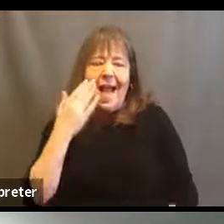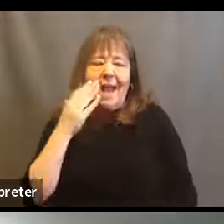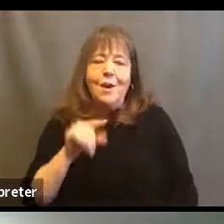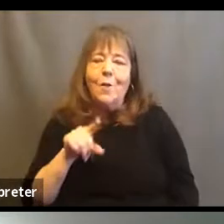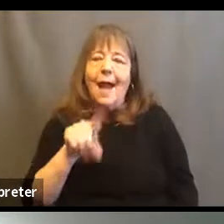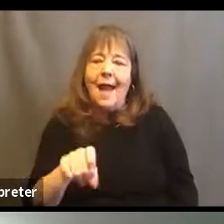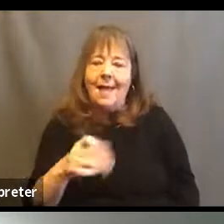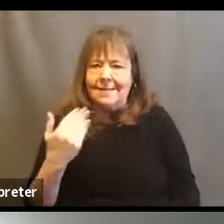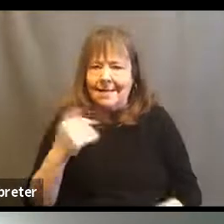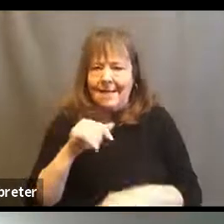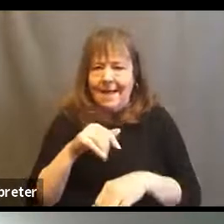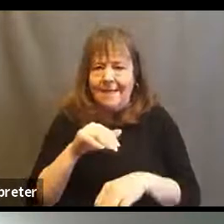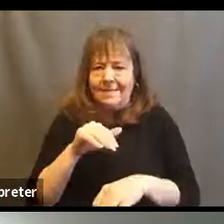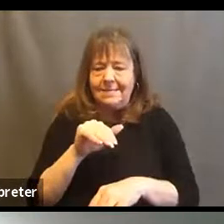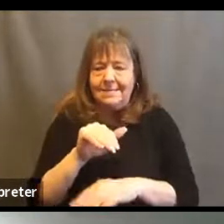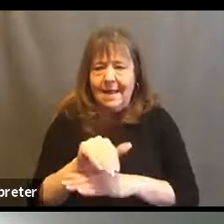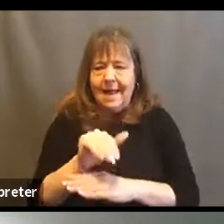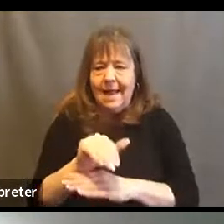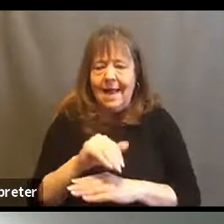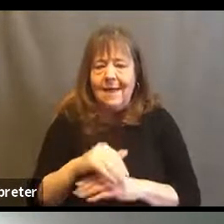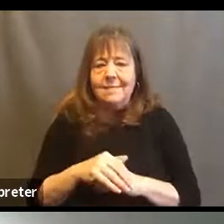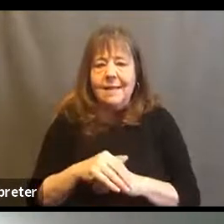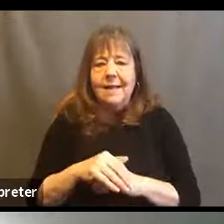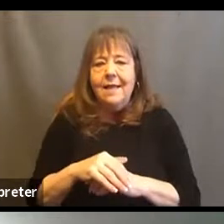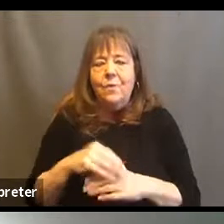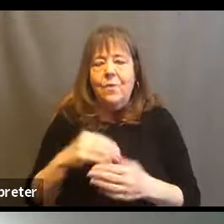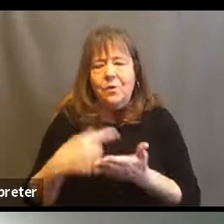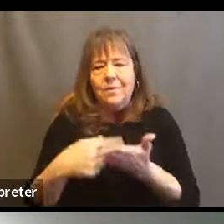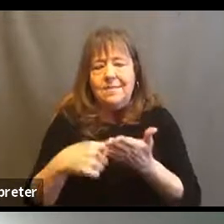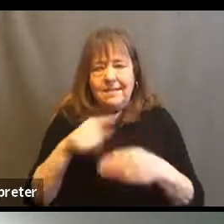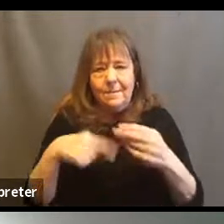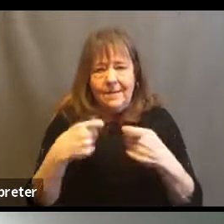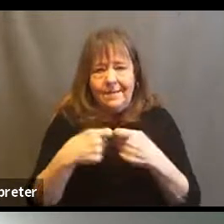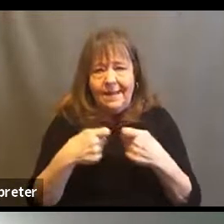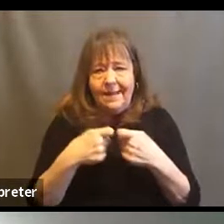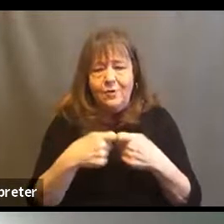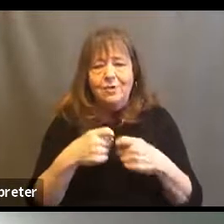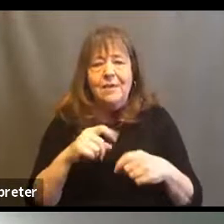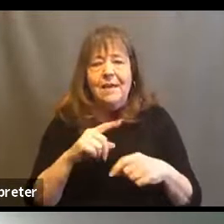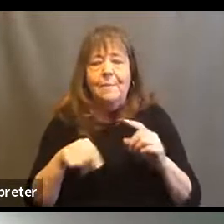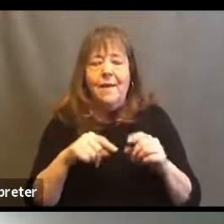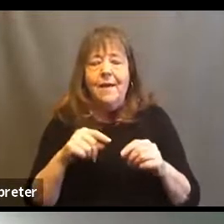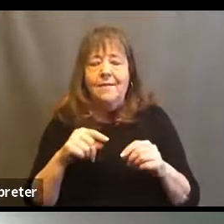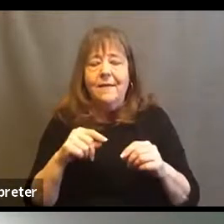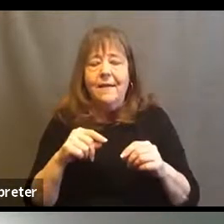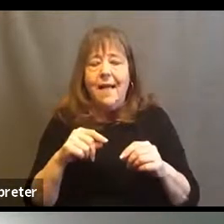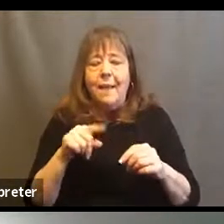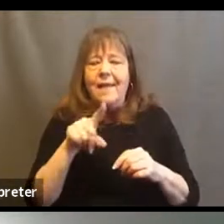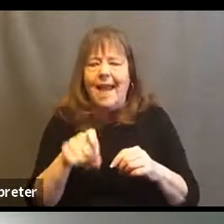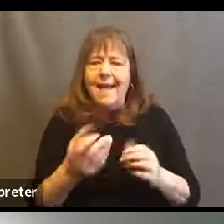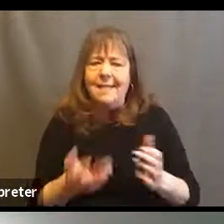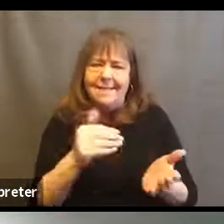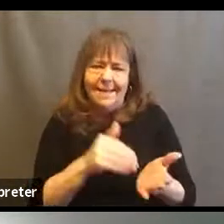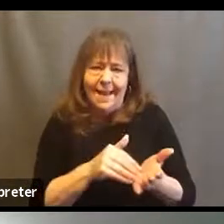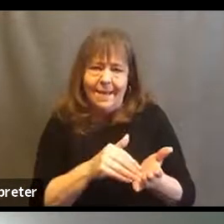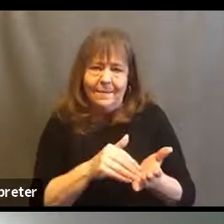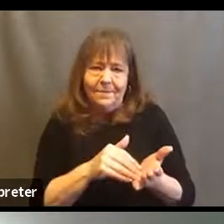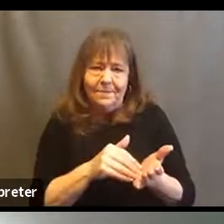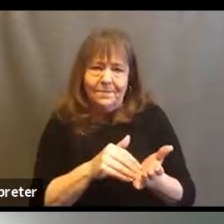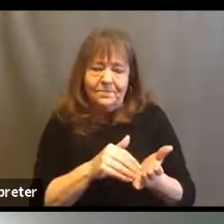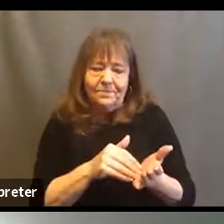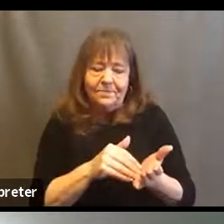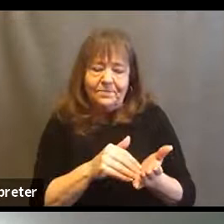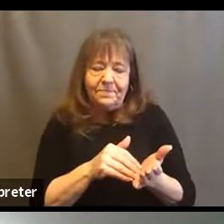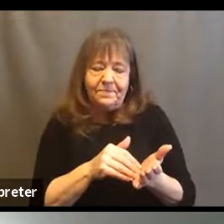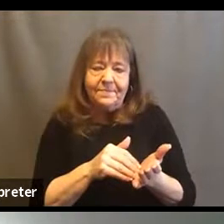night at the news conference surrounding energy, but I thought I would ask it again.